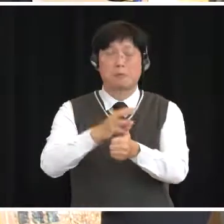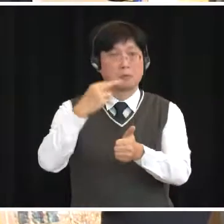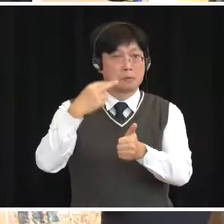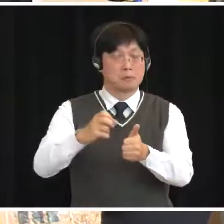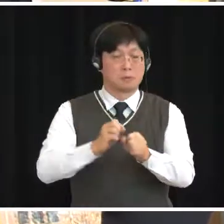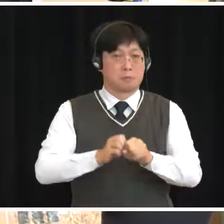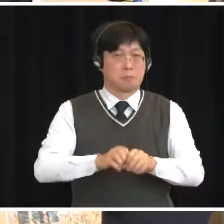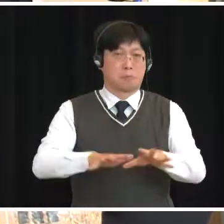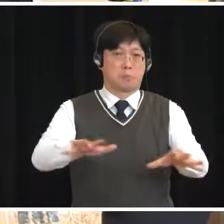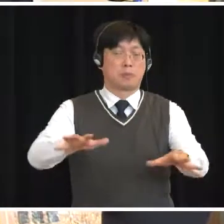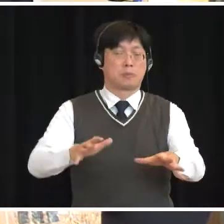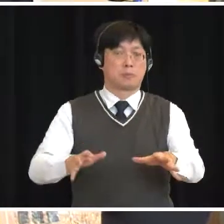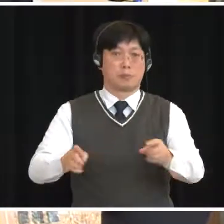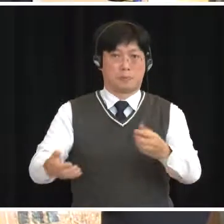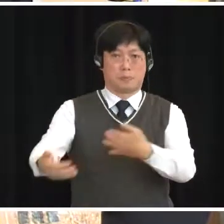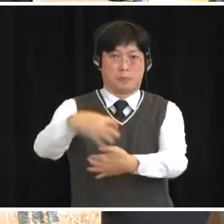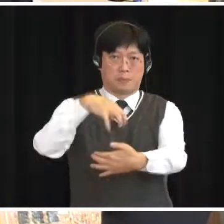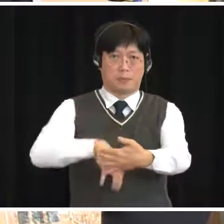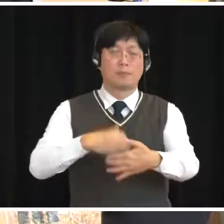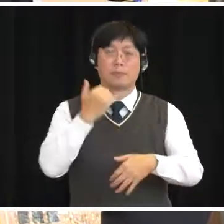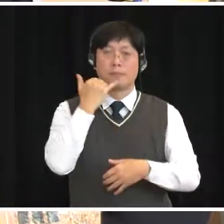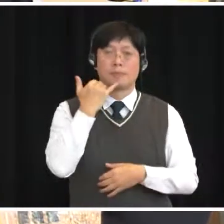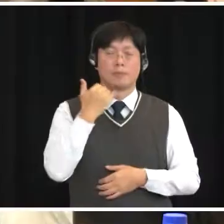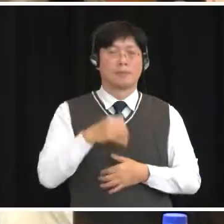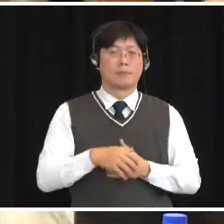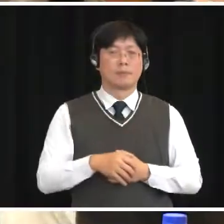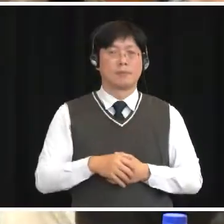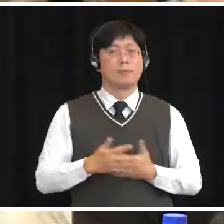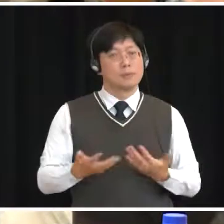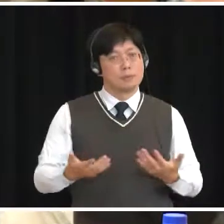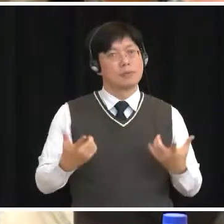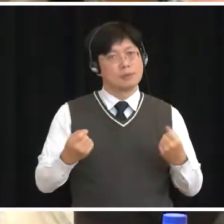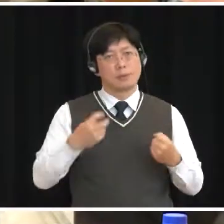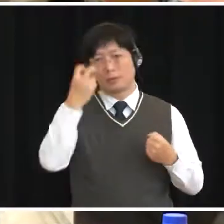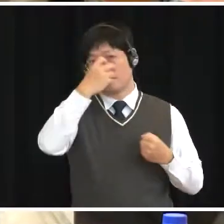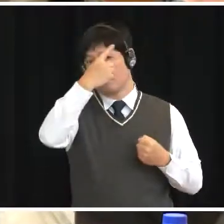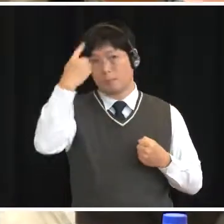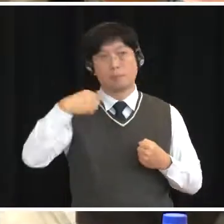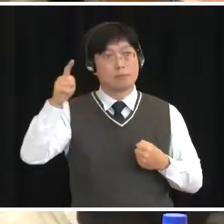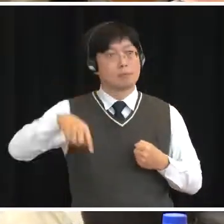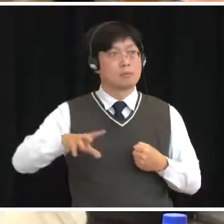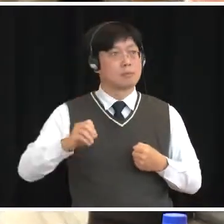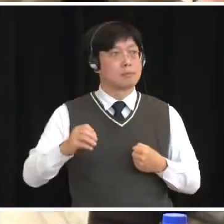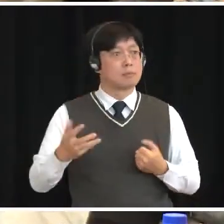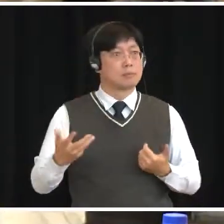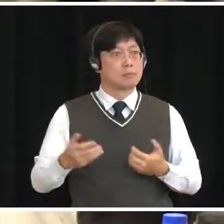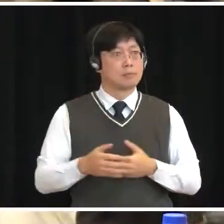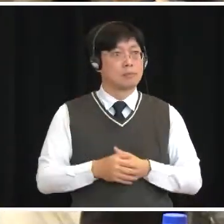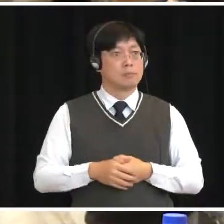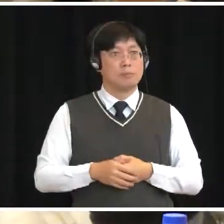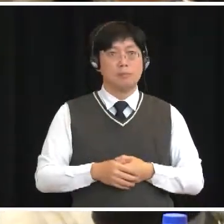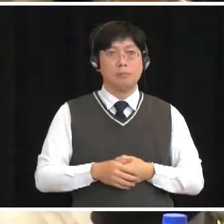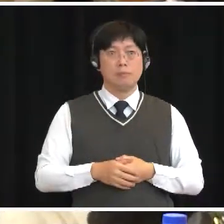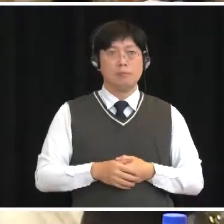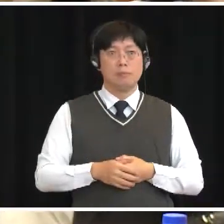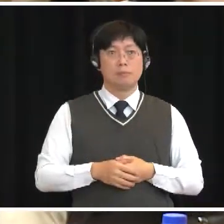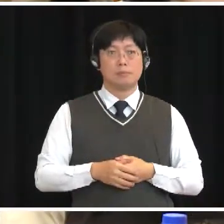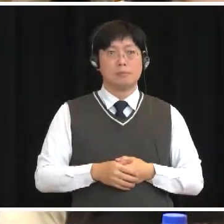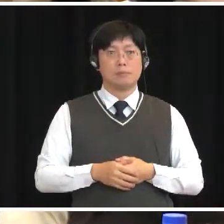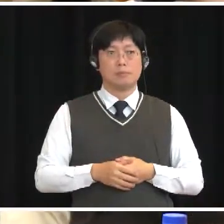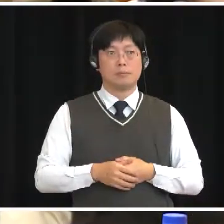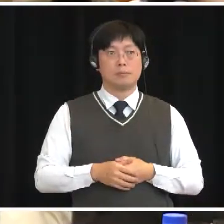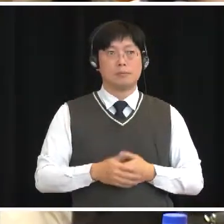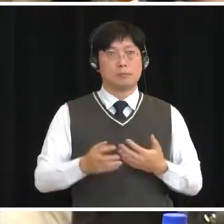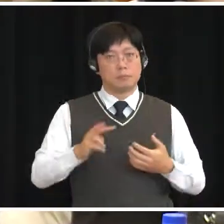area, how do we utilize better resources to care for the health? So any